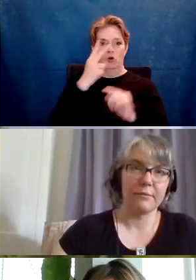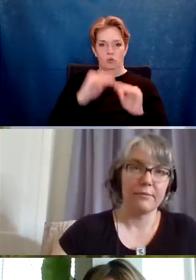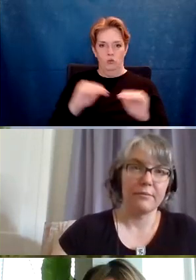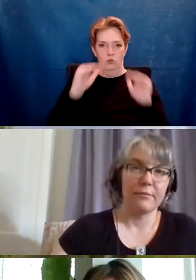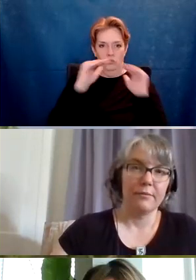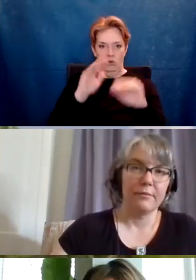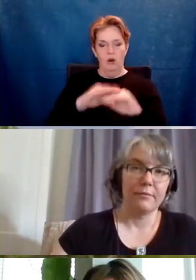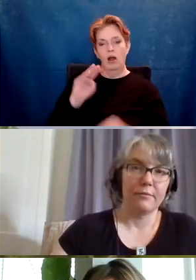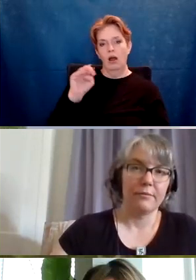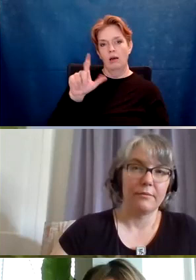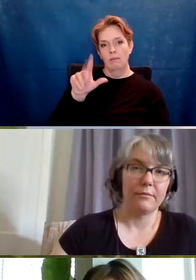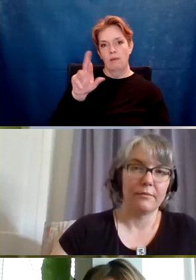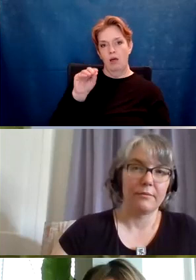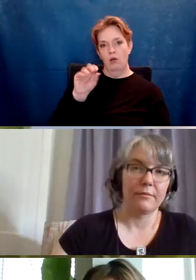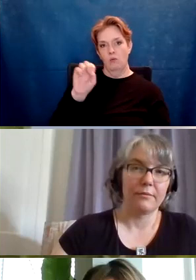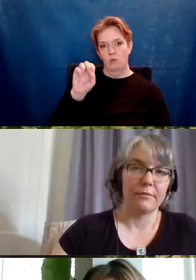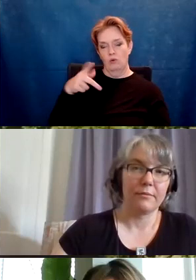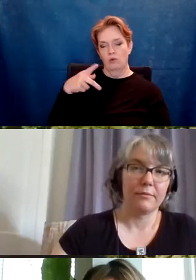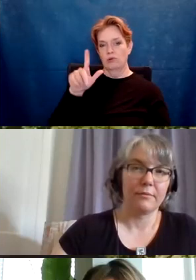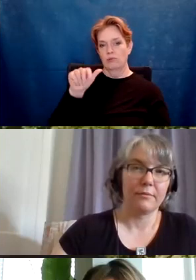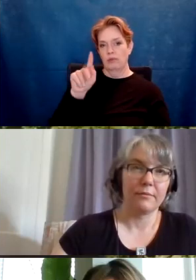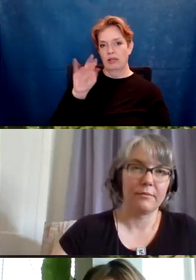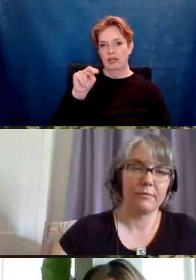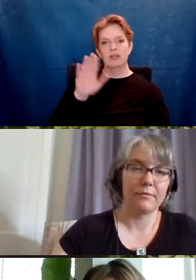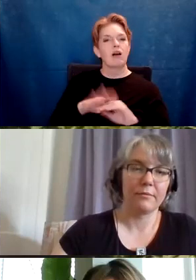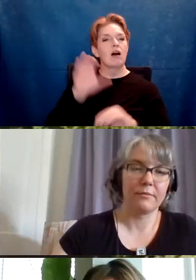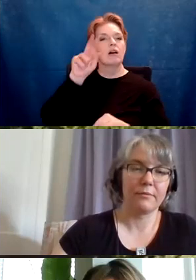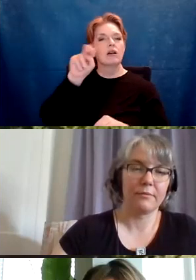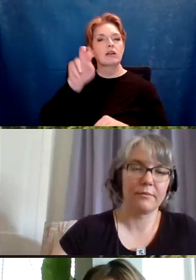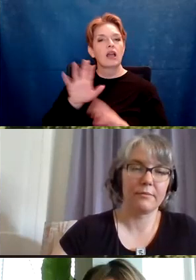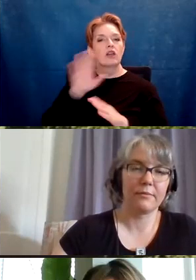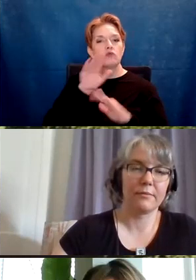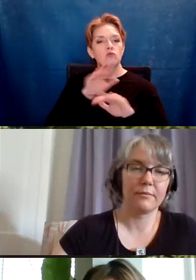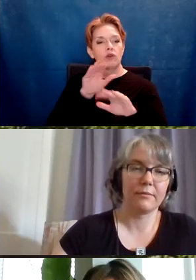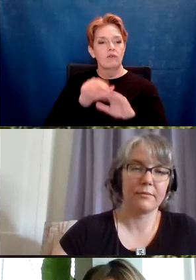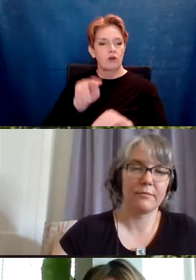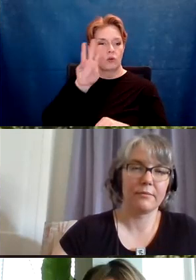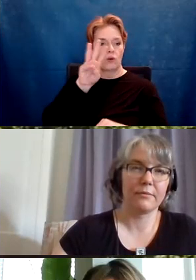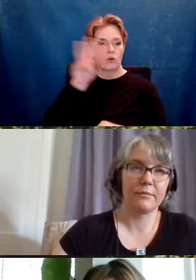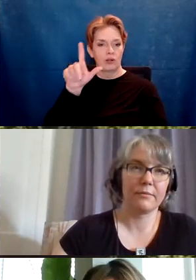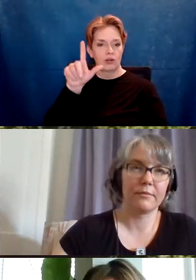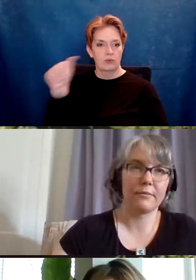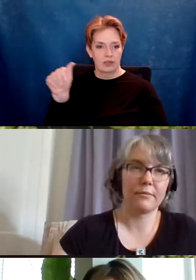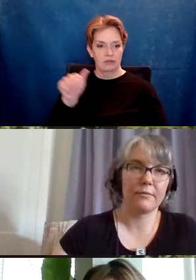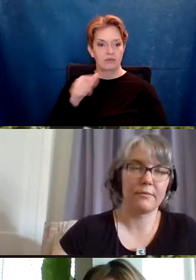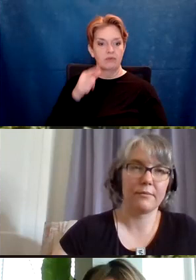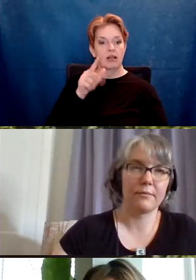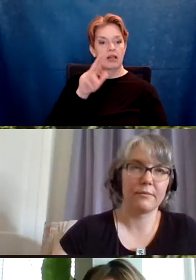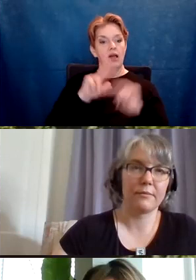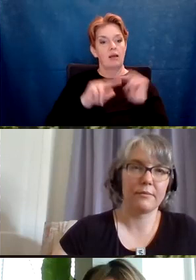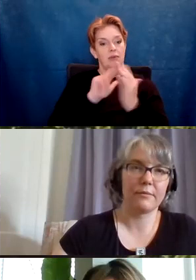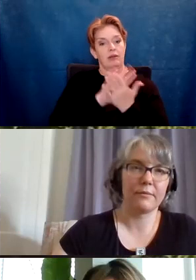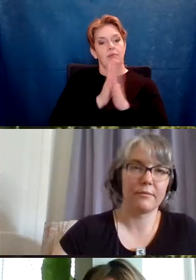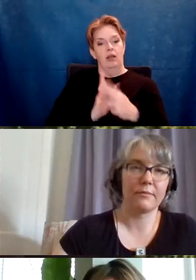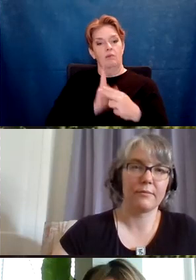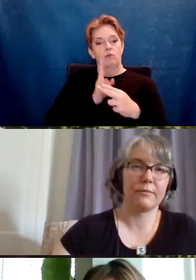Cane River in northwest Louisiana. Built to be a barn, the building came to be known as African